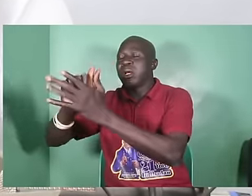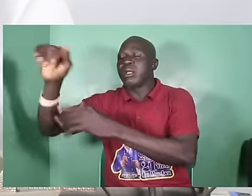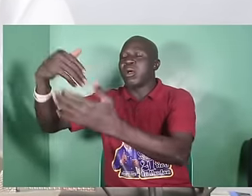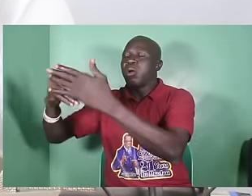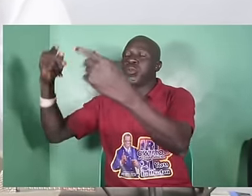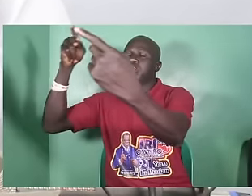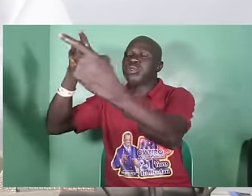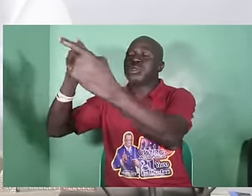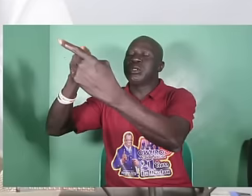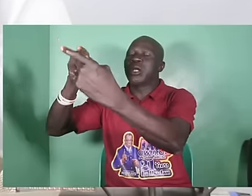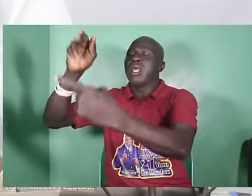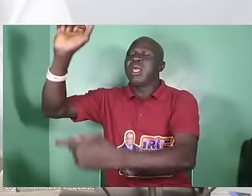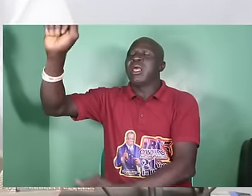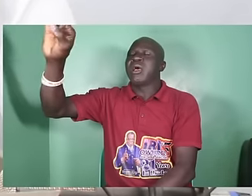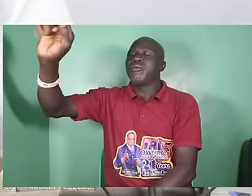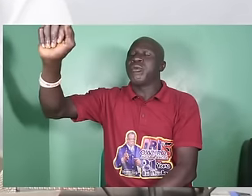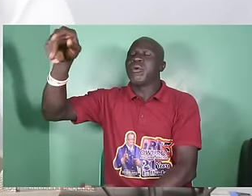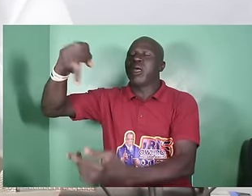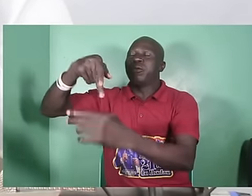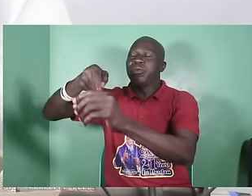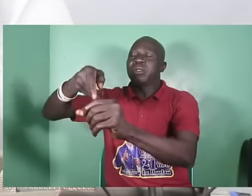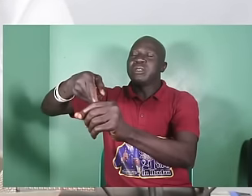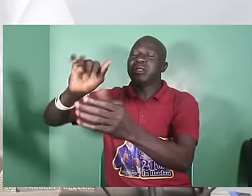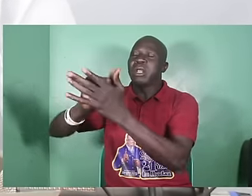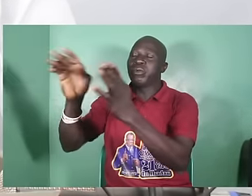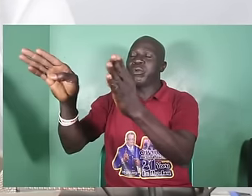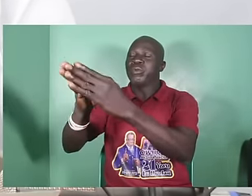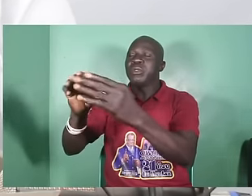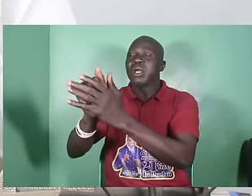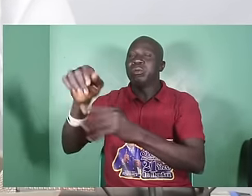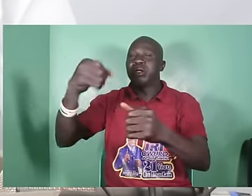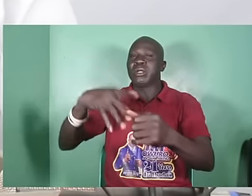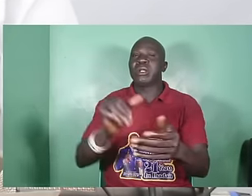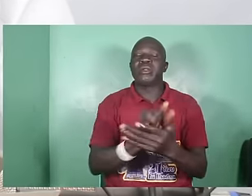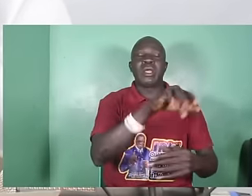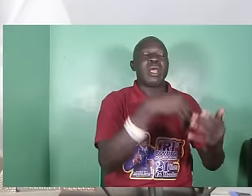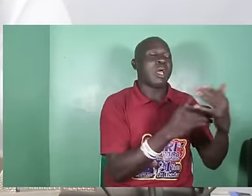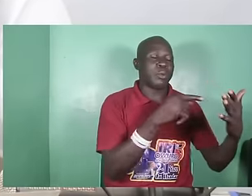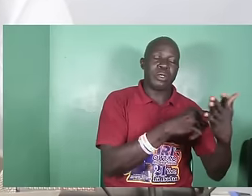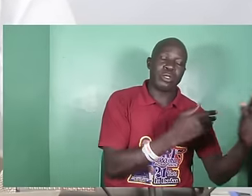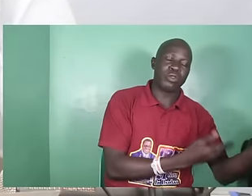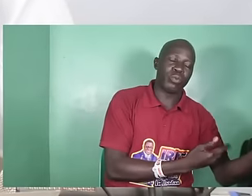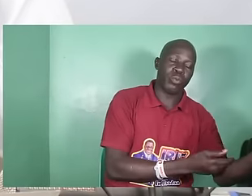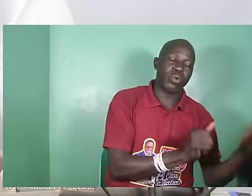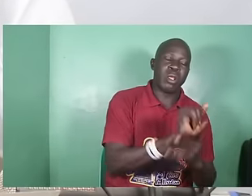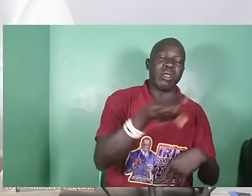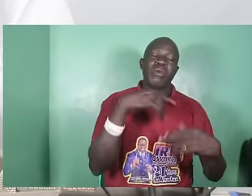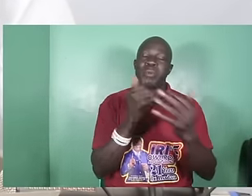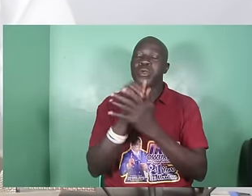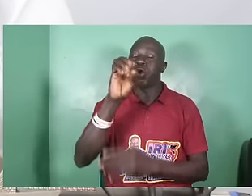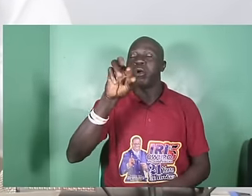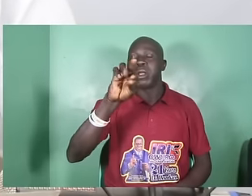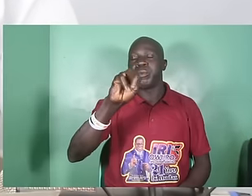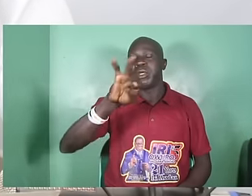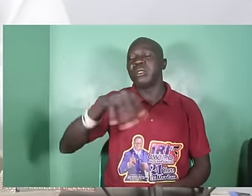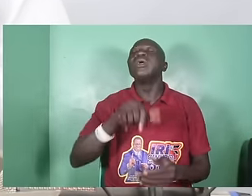AFO. Opposite Filling Station. AFO Filling Station. That's where we meet. It will be powerful. This morning, once you get